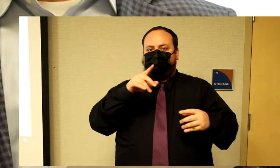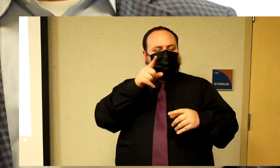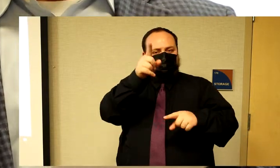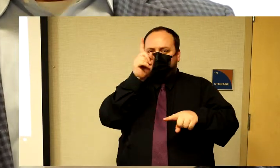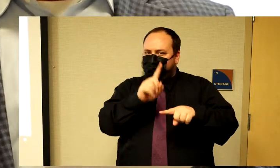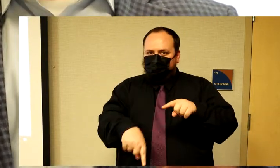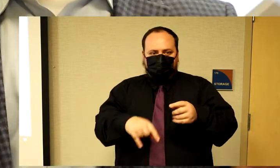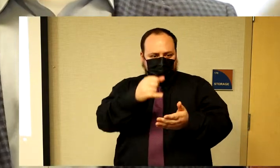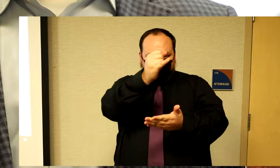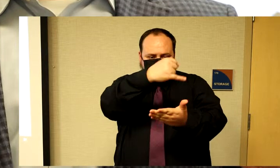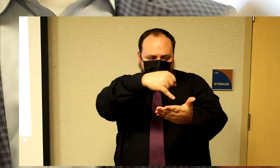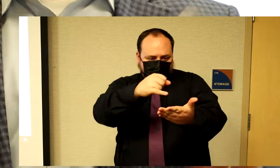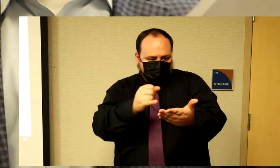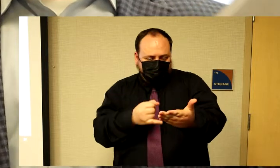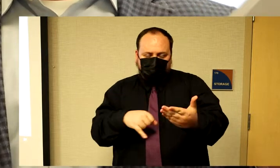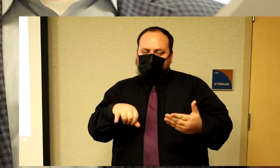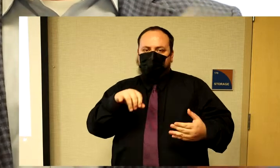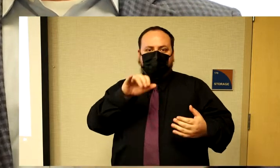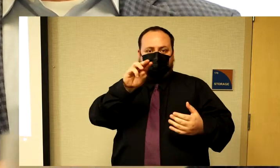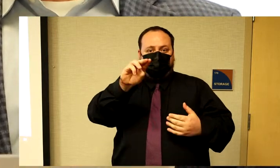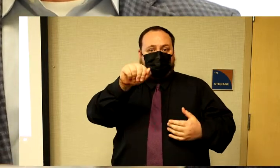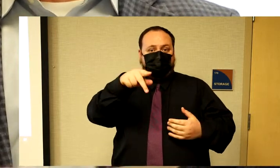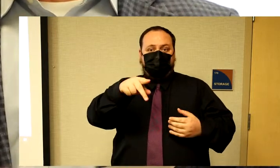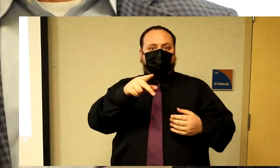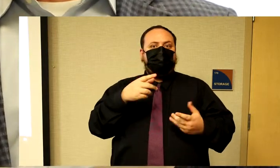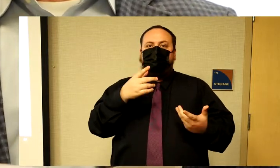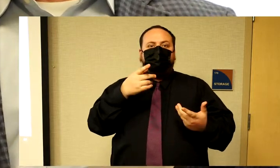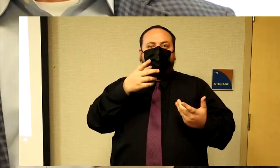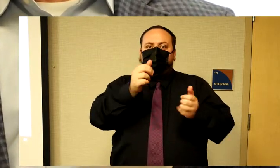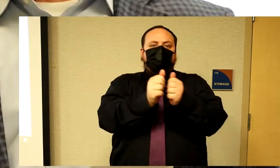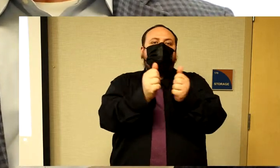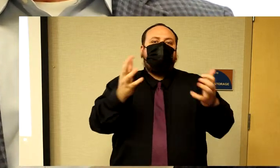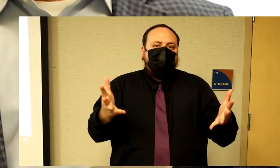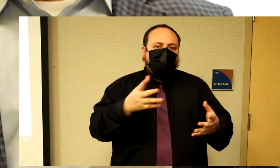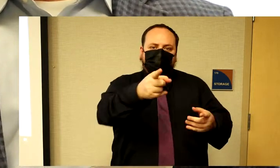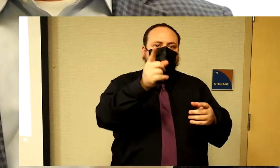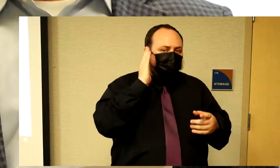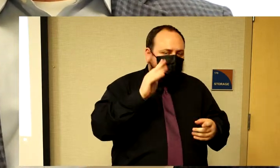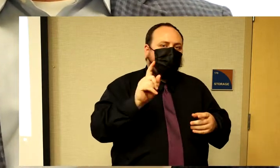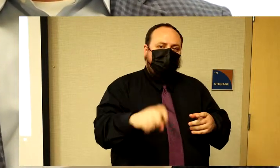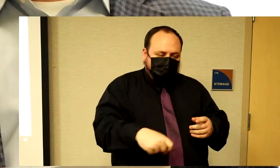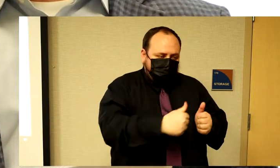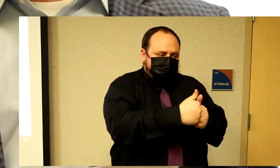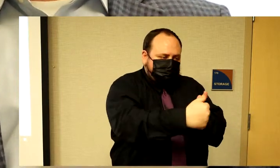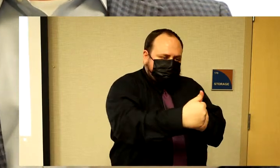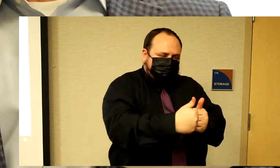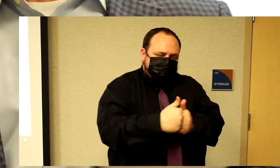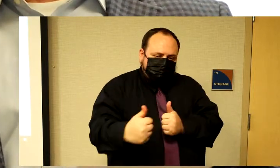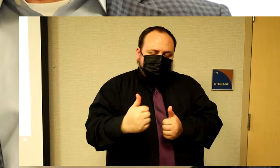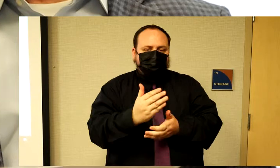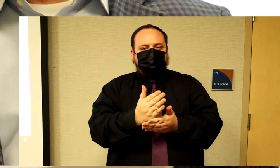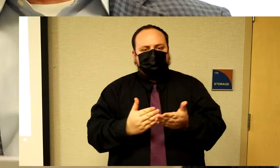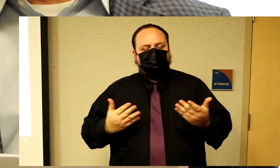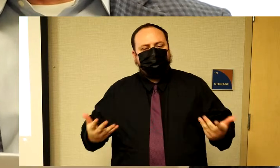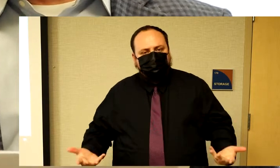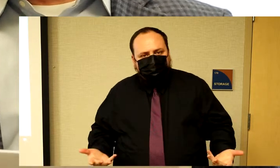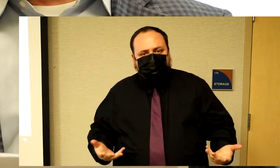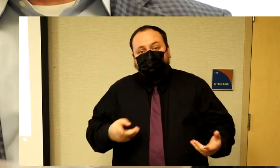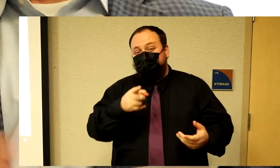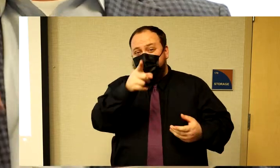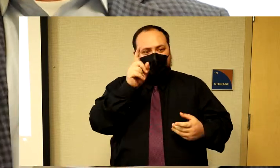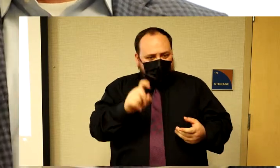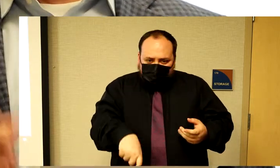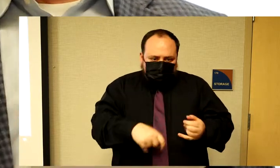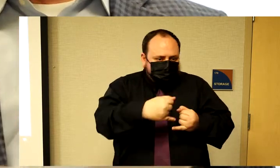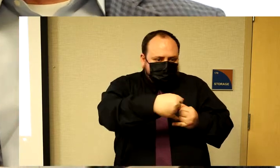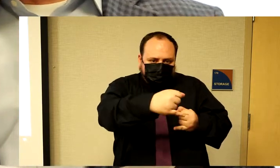your district. I mean, Visalia simply is too large, right? Obviously, that gets split. It's a question of what else you have to split, because we have to draw lines somewhere. And